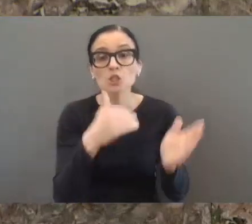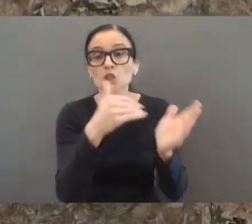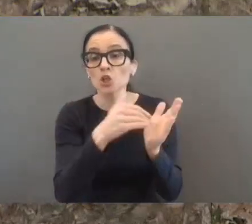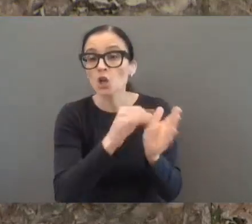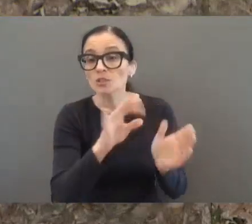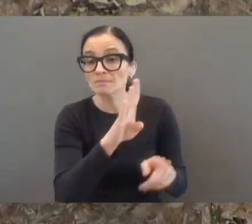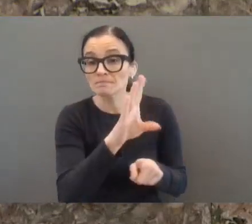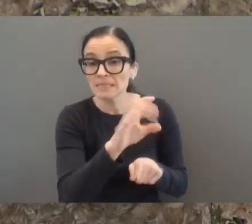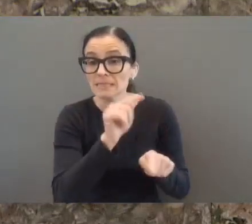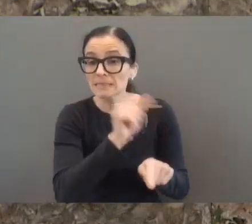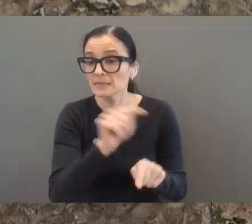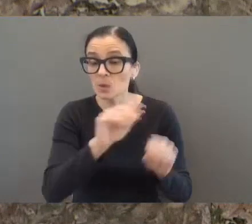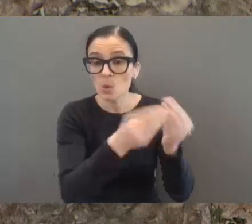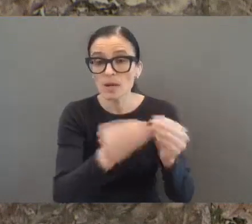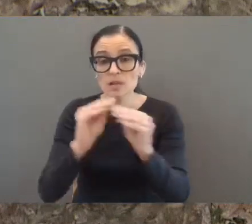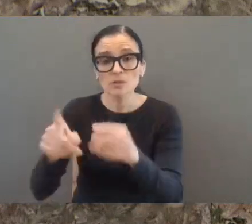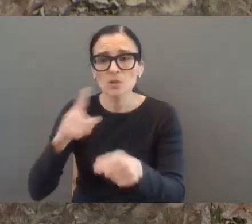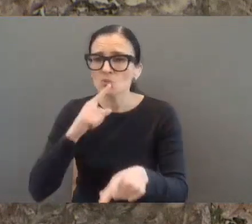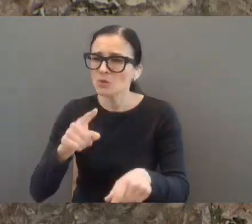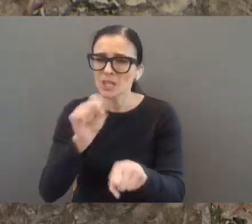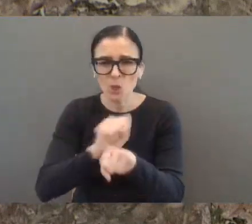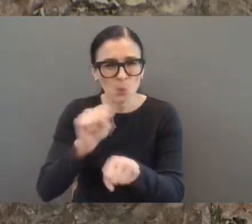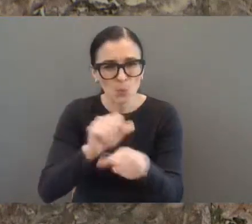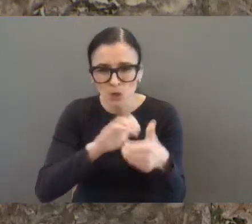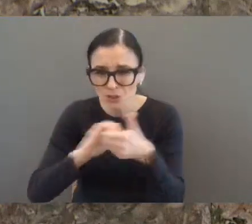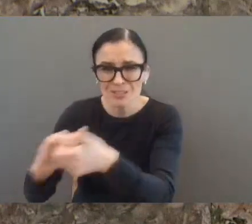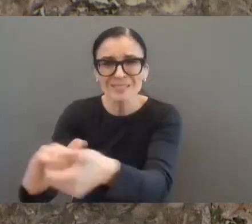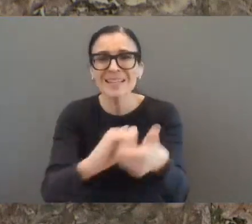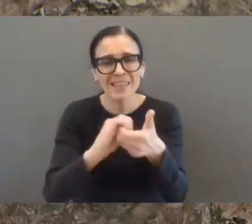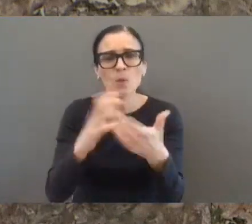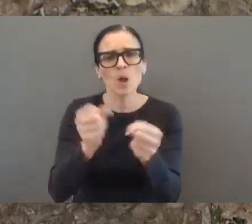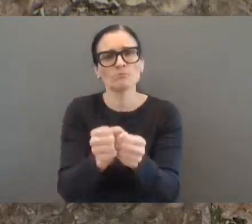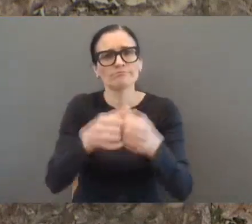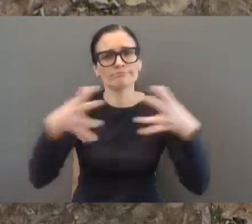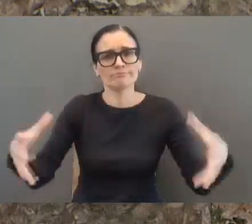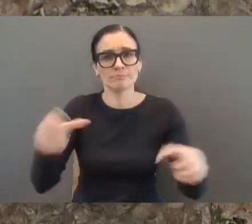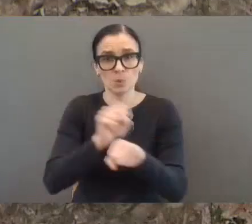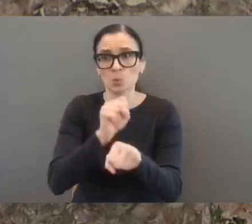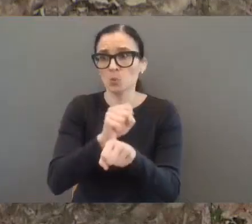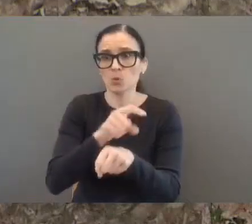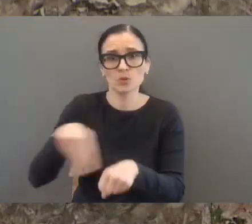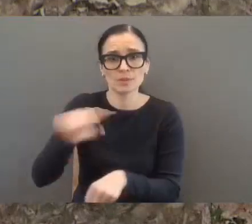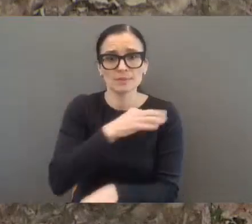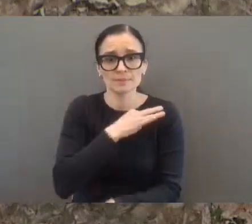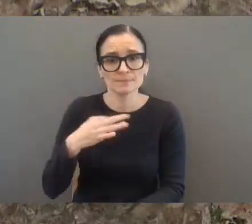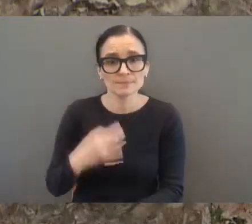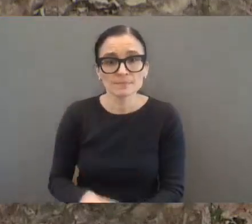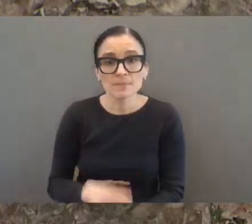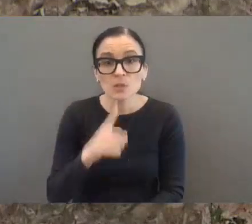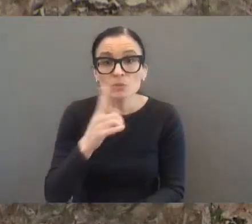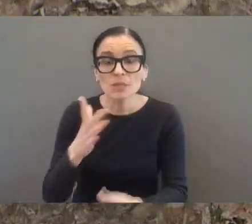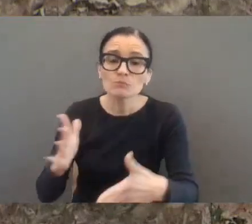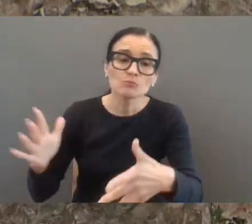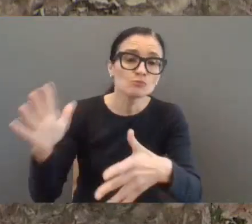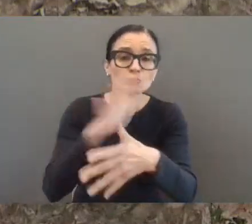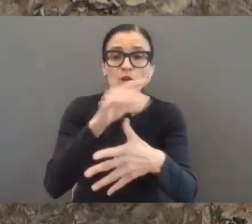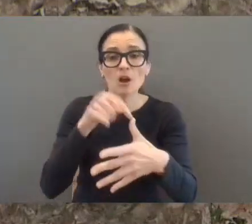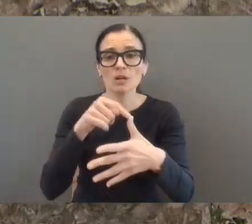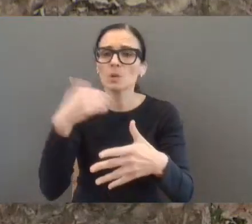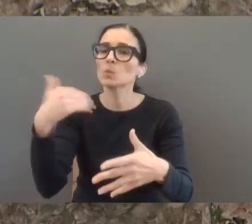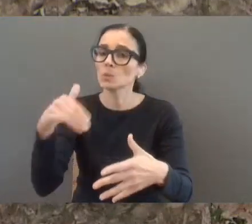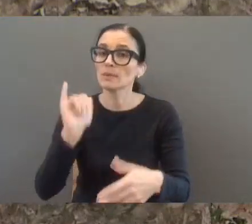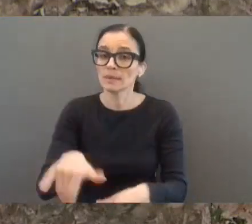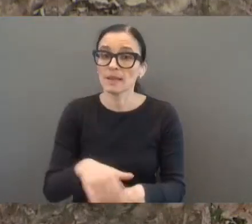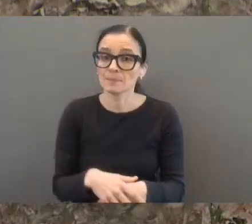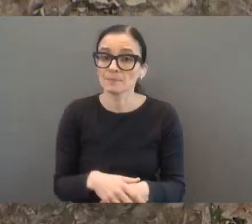more doctors. Mr. Speaker, this is one of my top priorities, and I know the members have read my mandate letter, Honourable Speaker, and they have